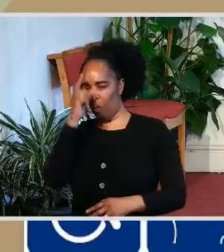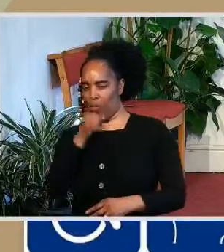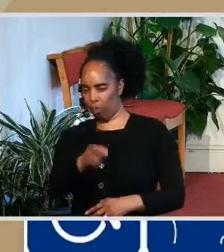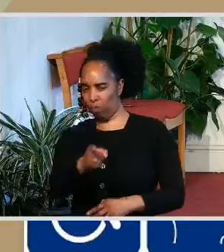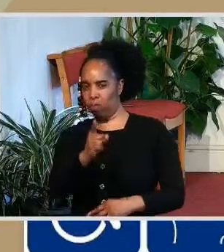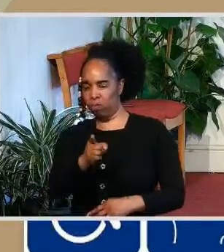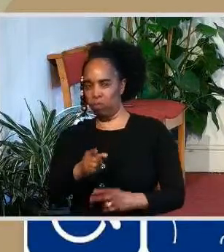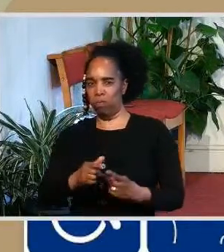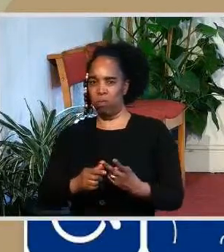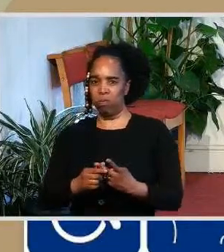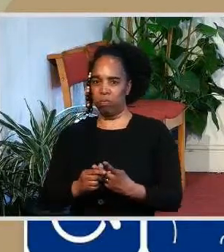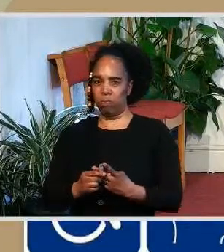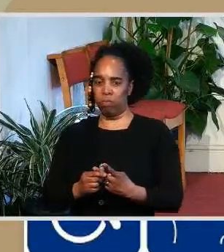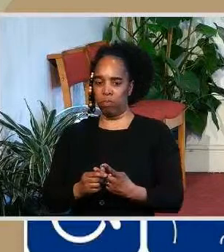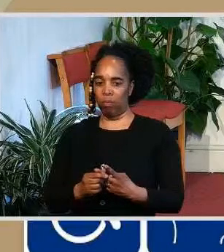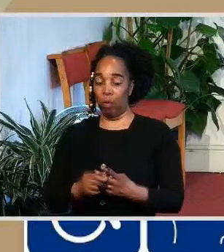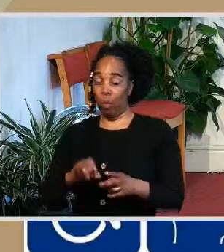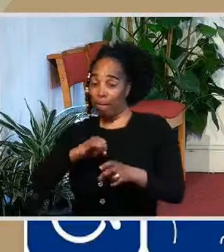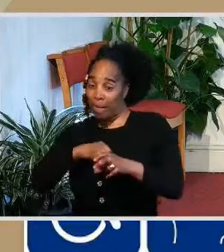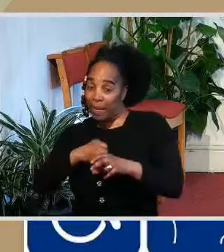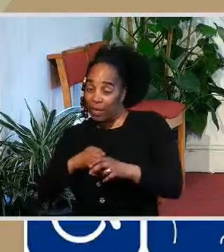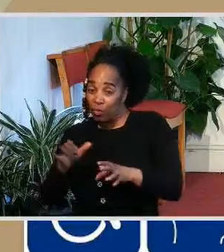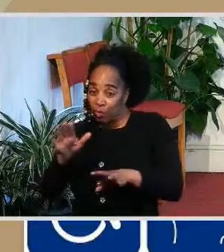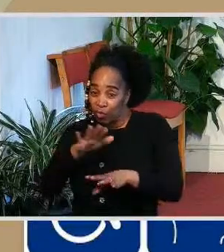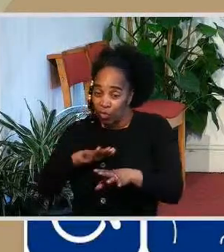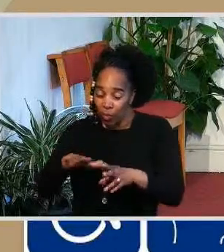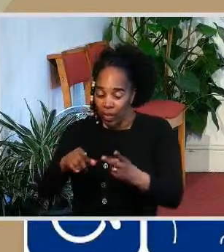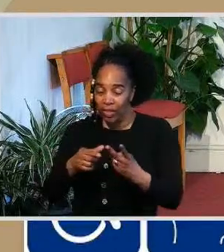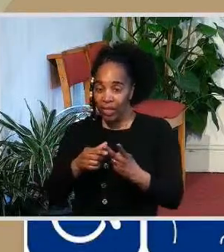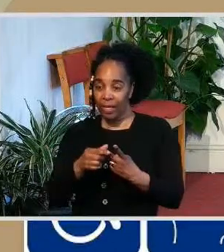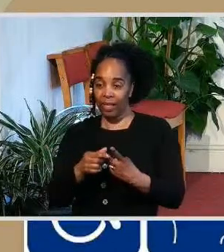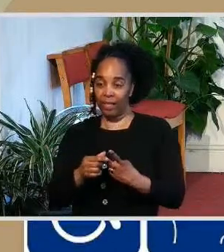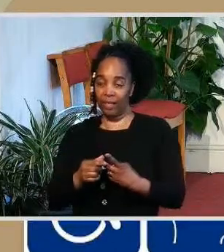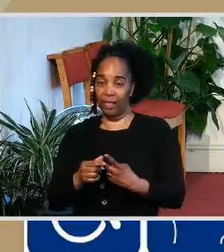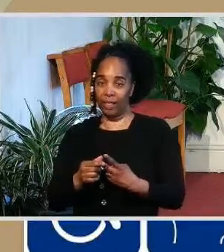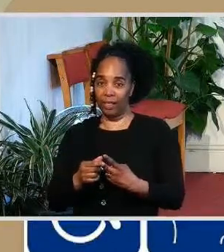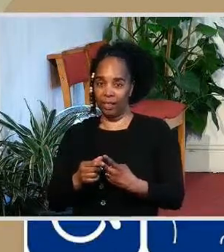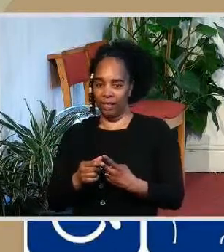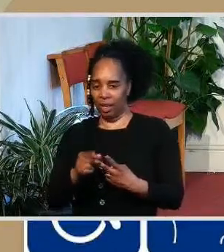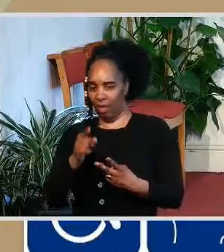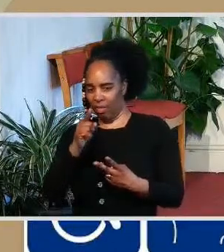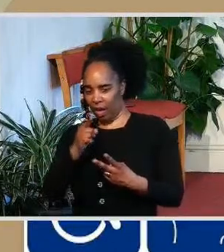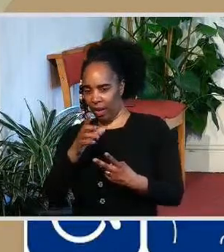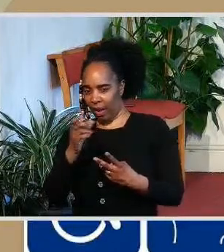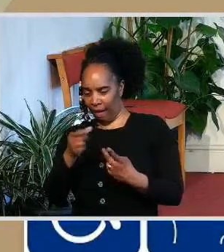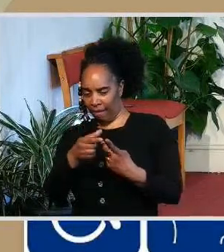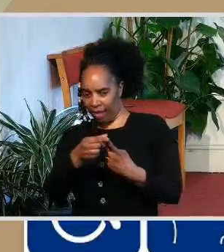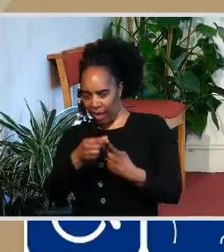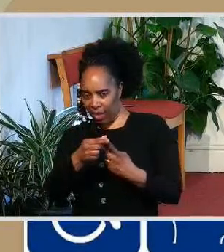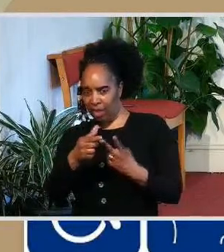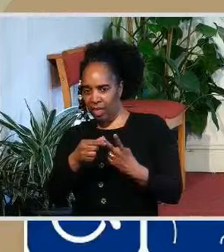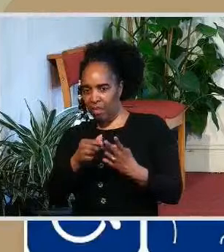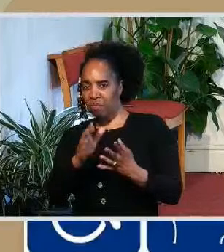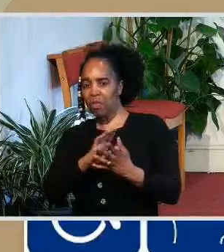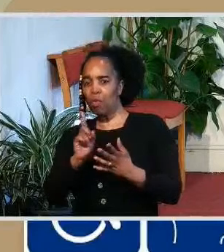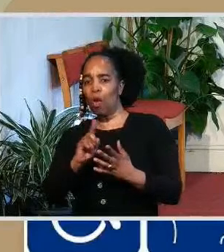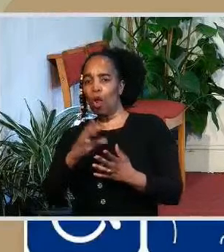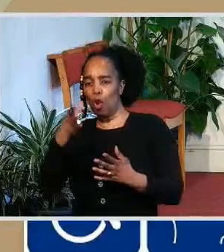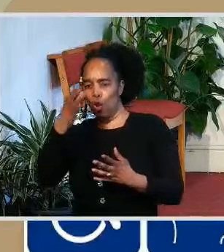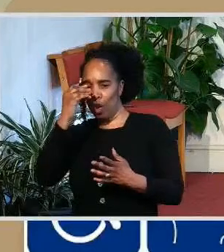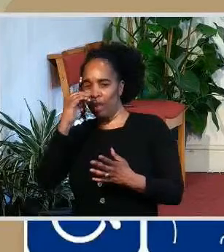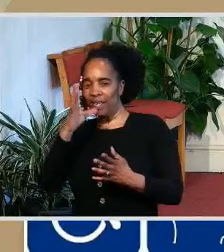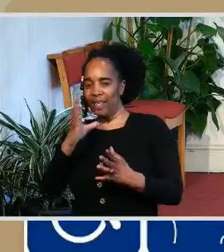You might be aware of the specific medical condition that might define them as having a learning disability. But